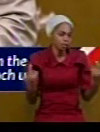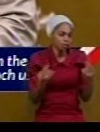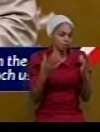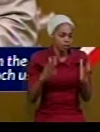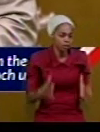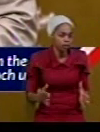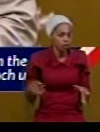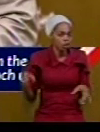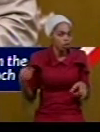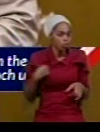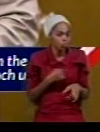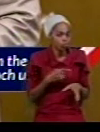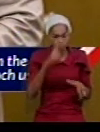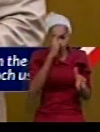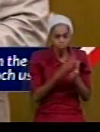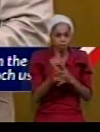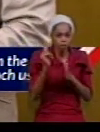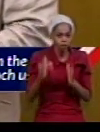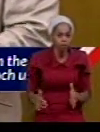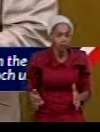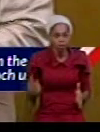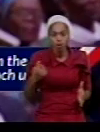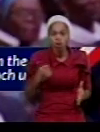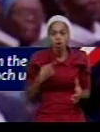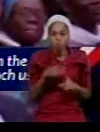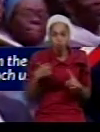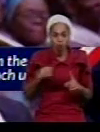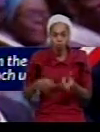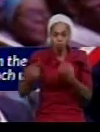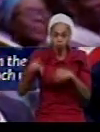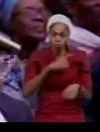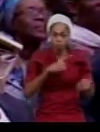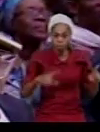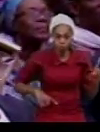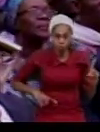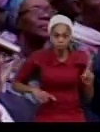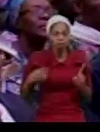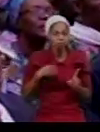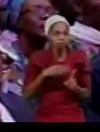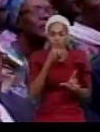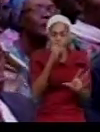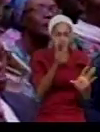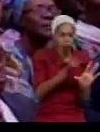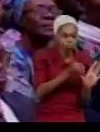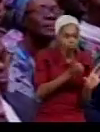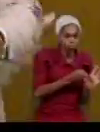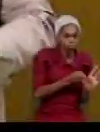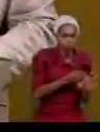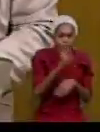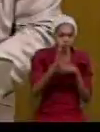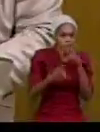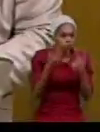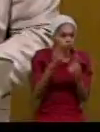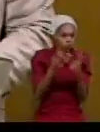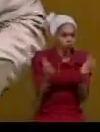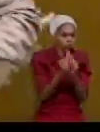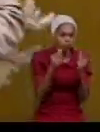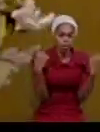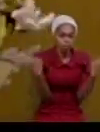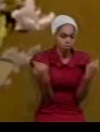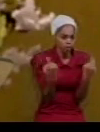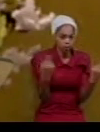the worldly principle, practices, and pattern. Thank you very much. We'll go to point number